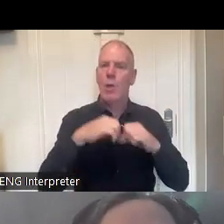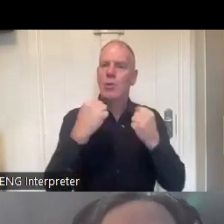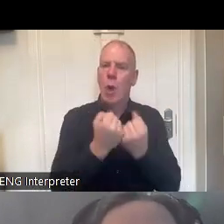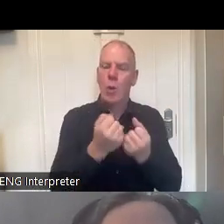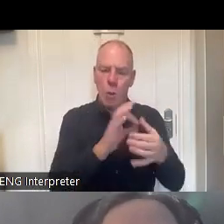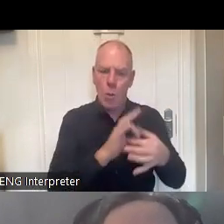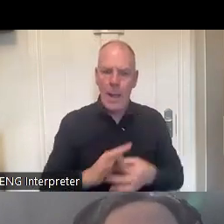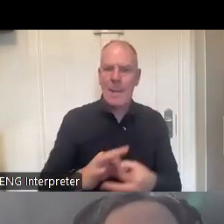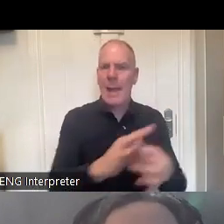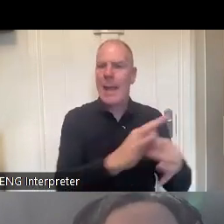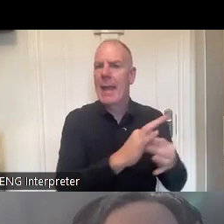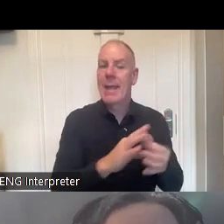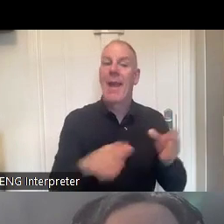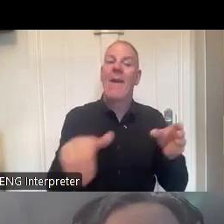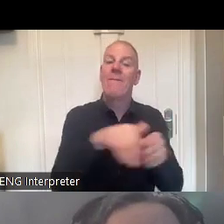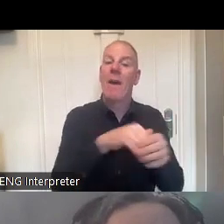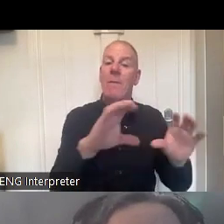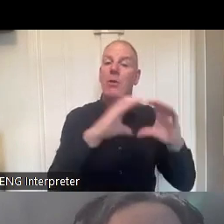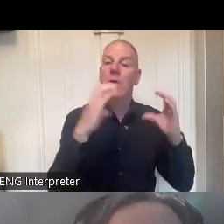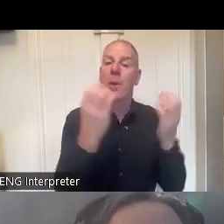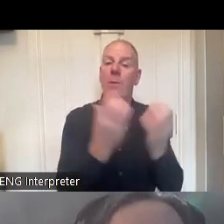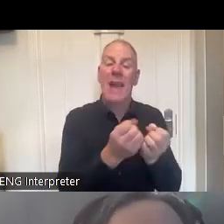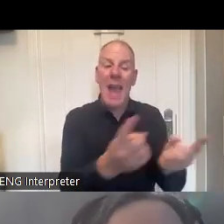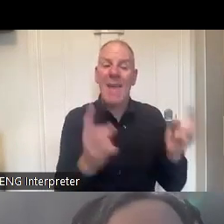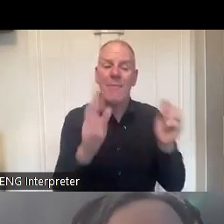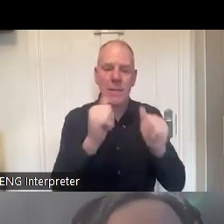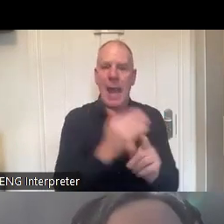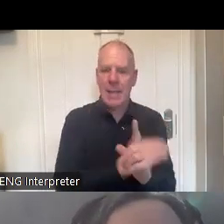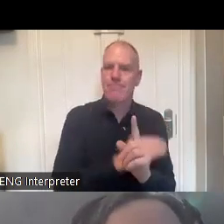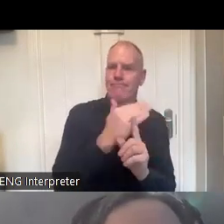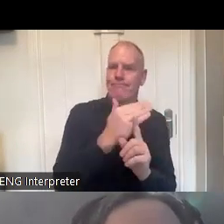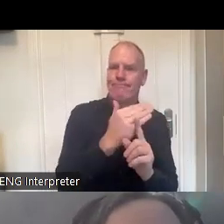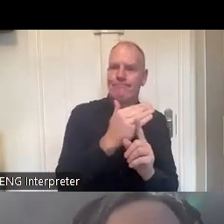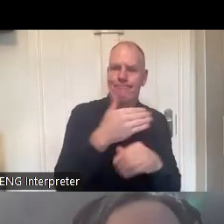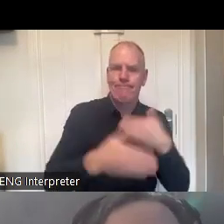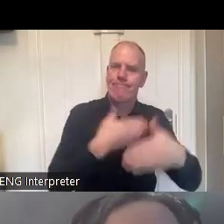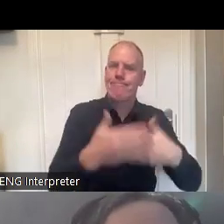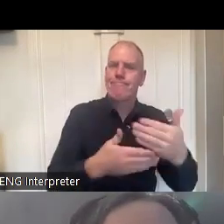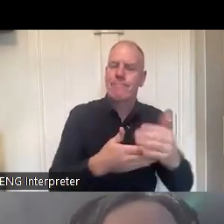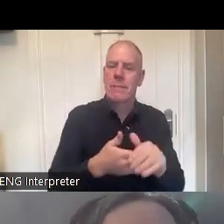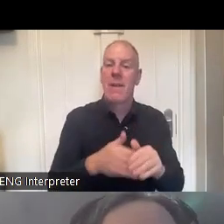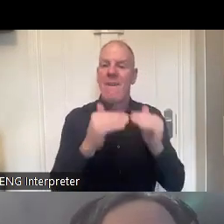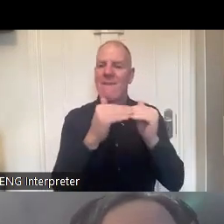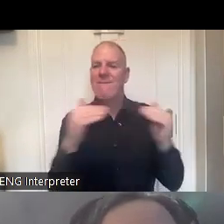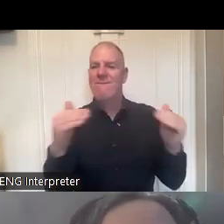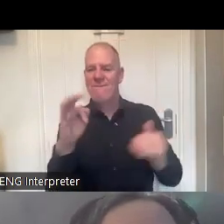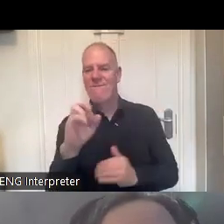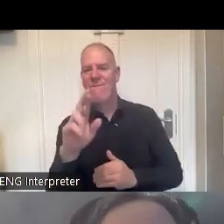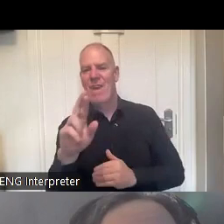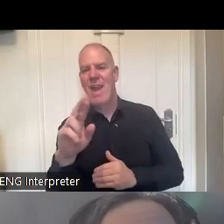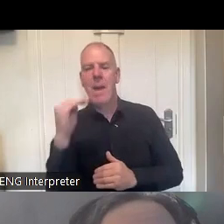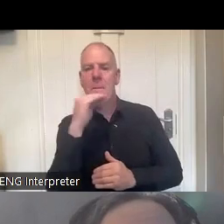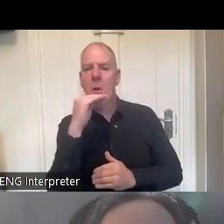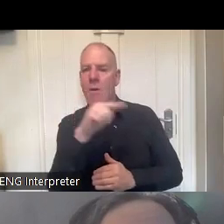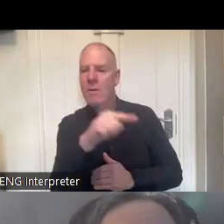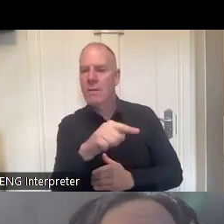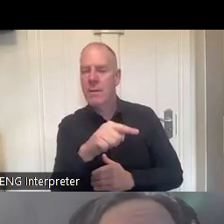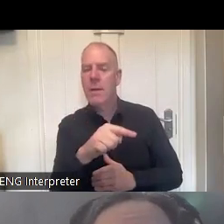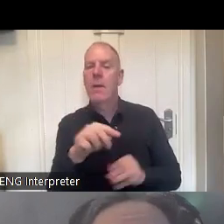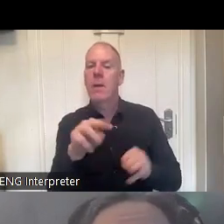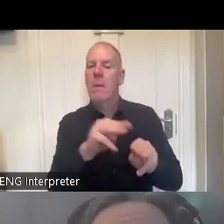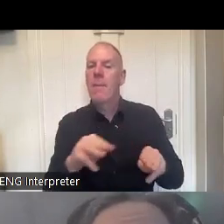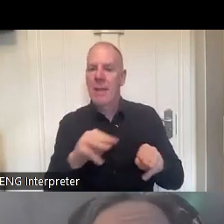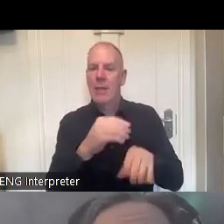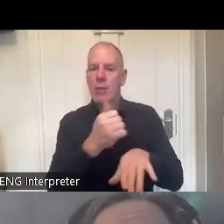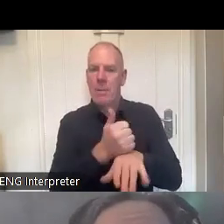has a fair opportunity to thrive. And the concept of fairness is really important here because population-based planning has at